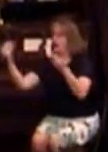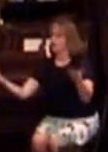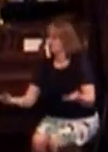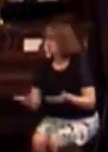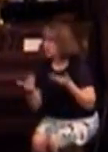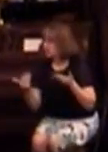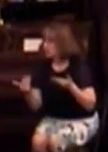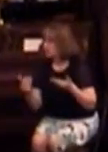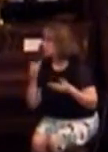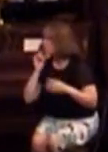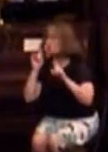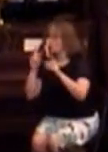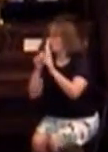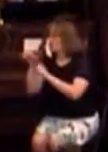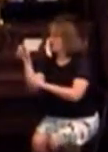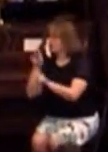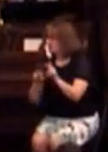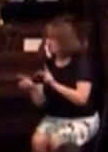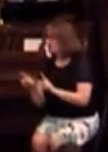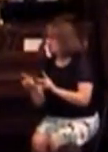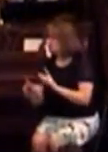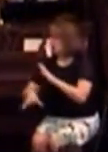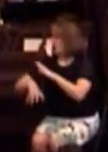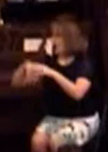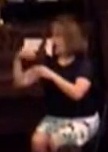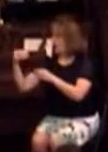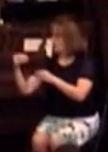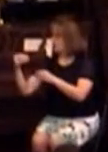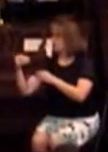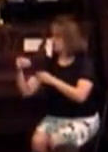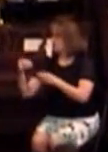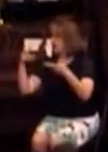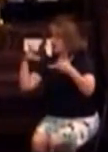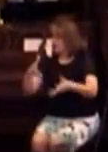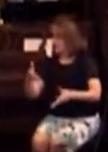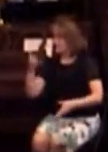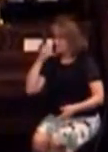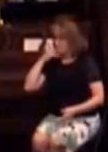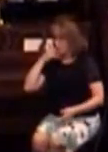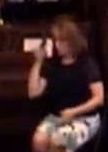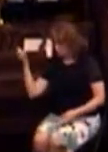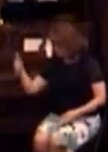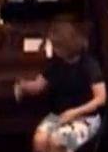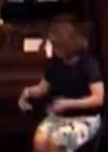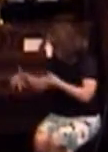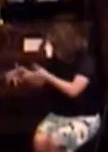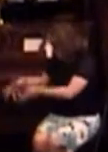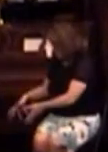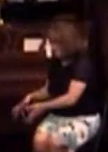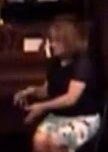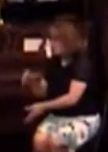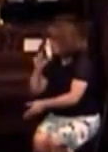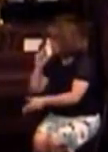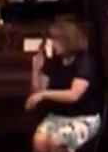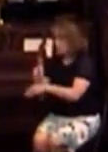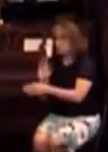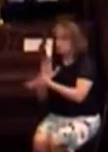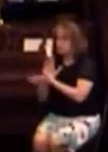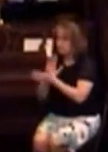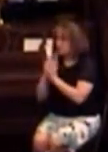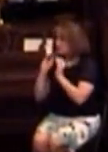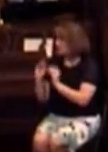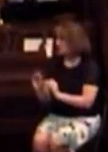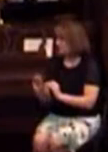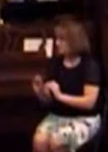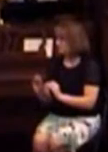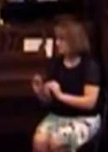anybody else, get away, and leave your cell phones here, and don't take any paper along with you, no distractions, I don't want you writing